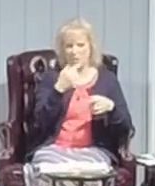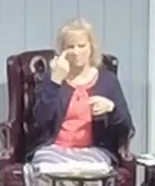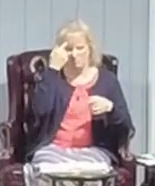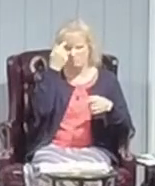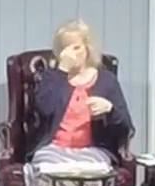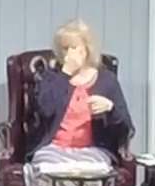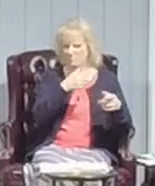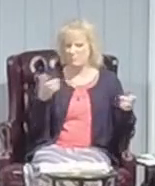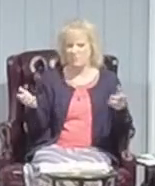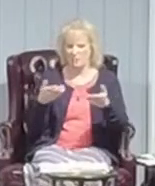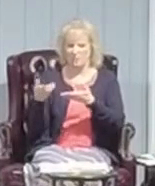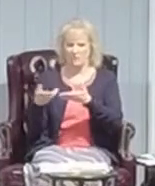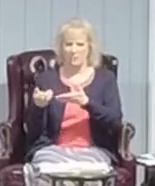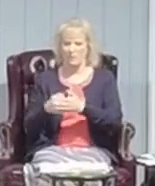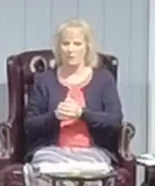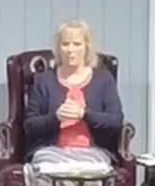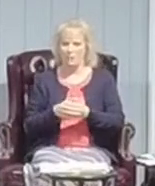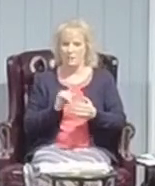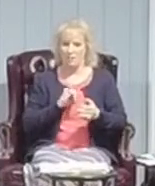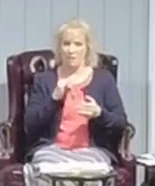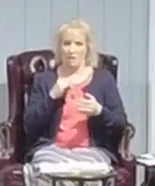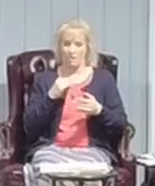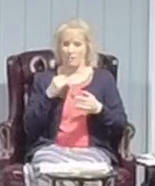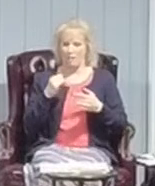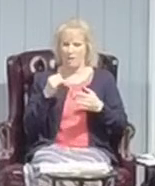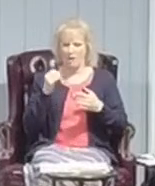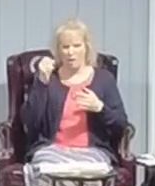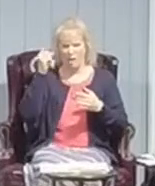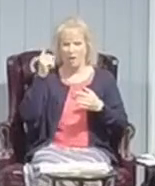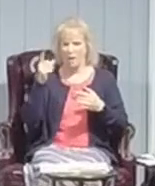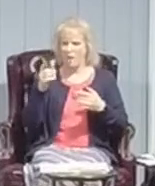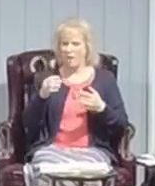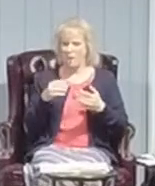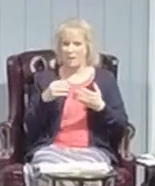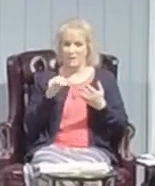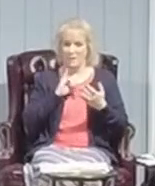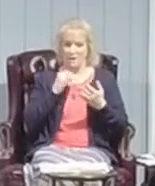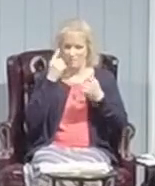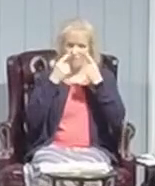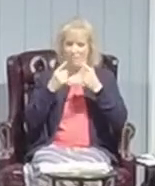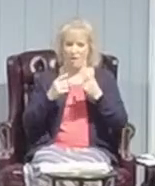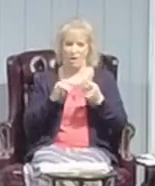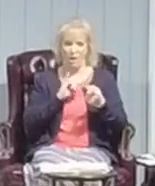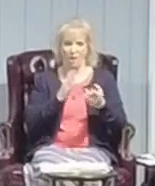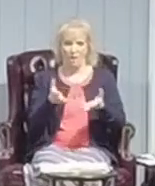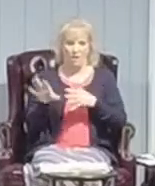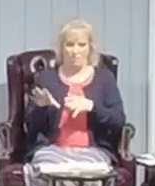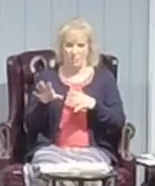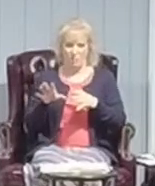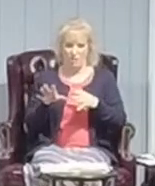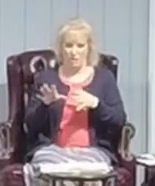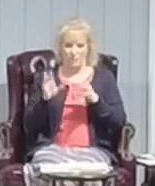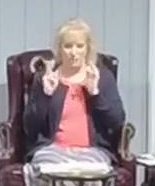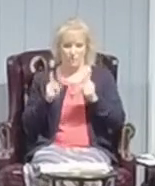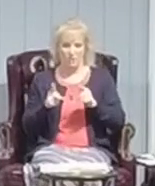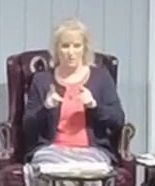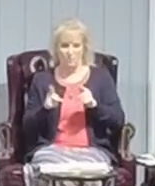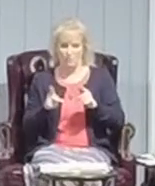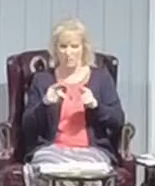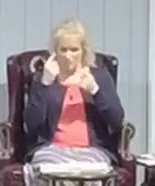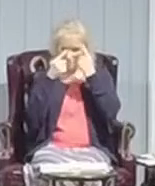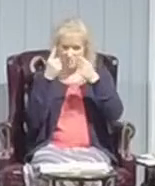Boy, I tell you what, it's like, man, as a man, I'm going, I don't want anybody ever thinking that of me.